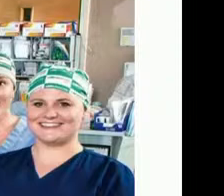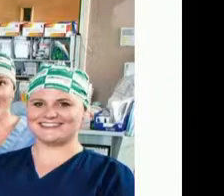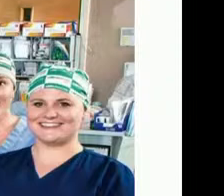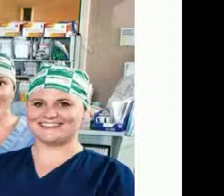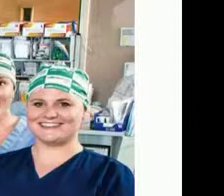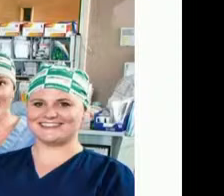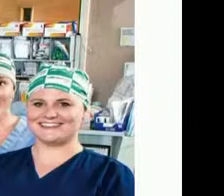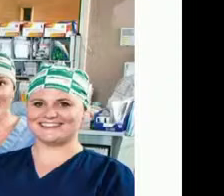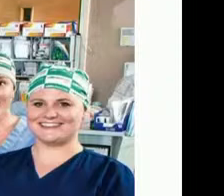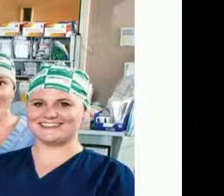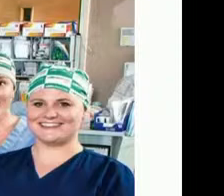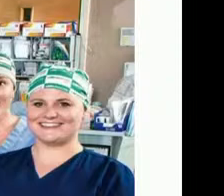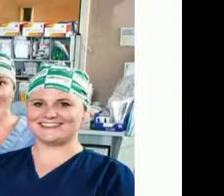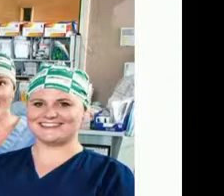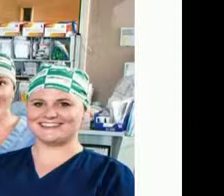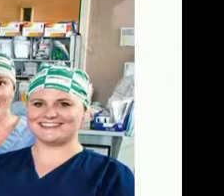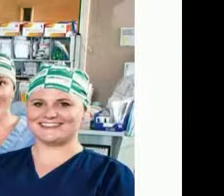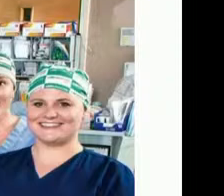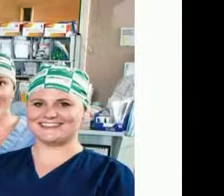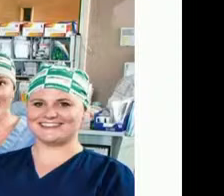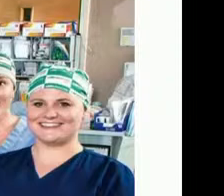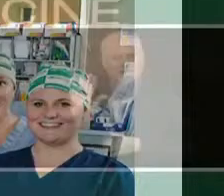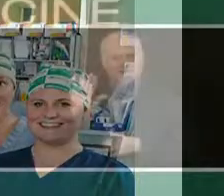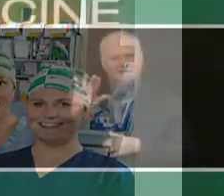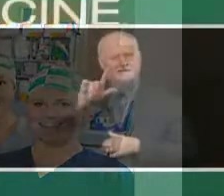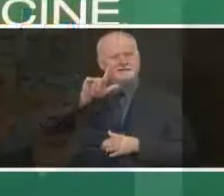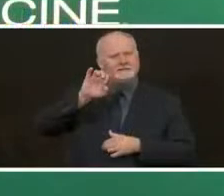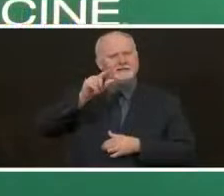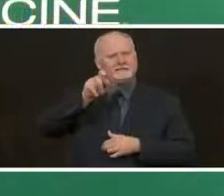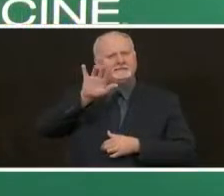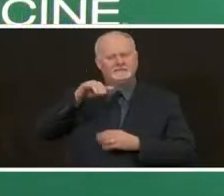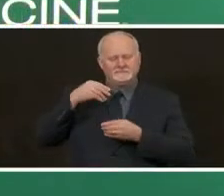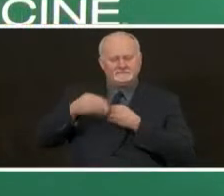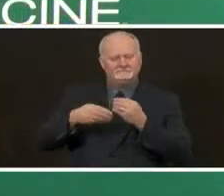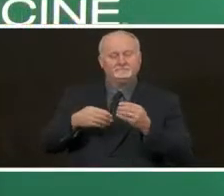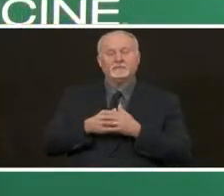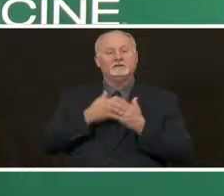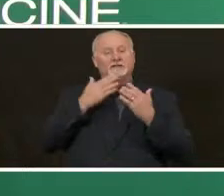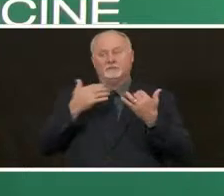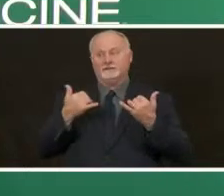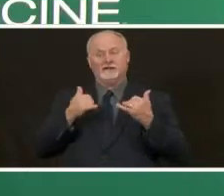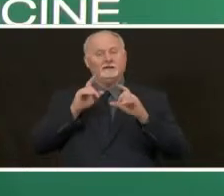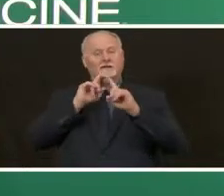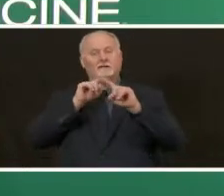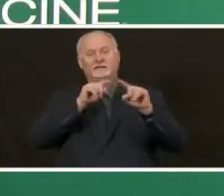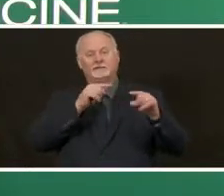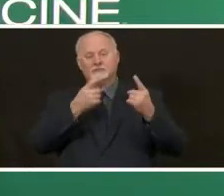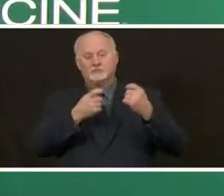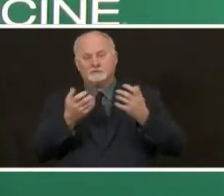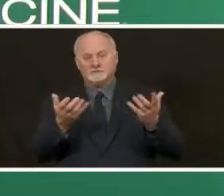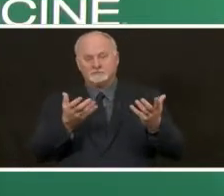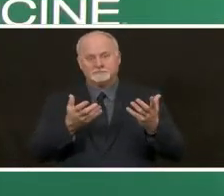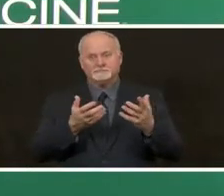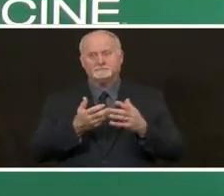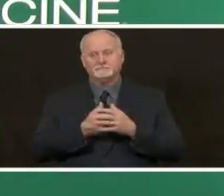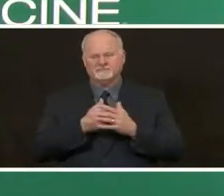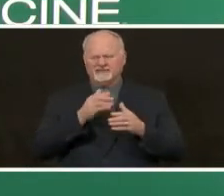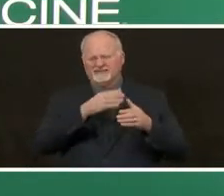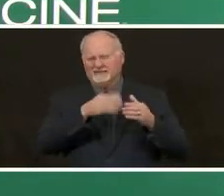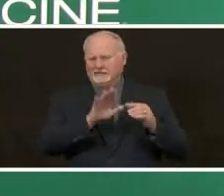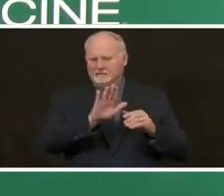moving forward, and I hope that gives you solace in your grief very much. And we will be answering questions at the